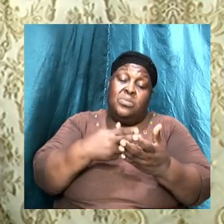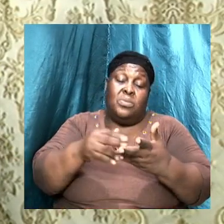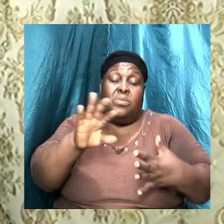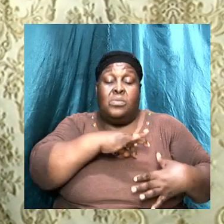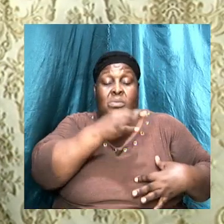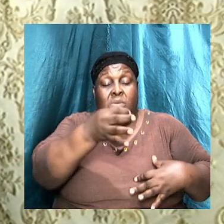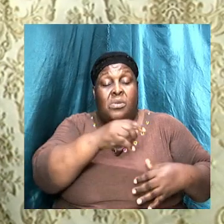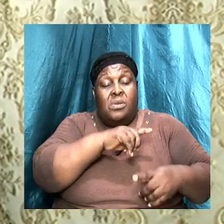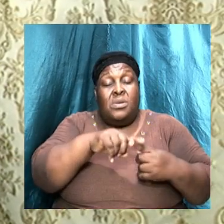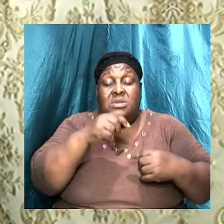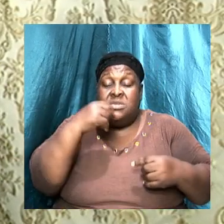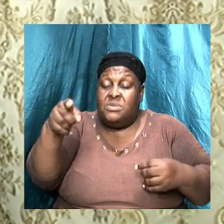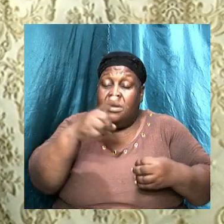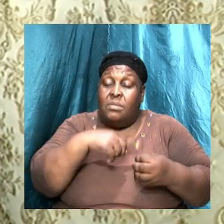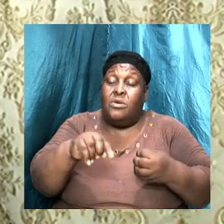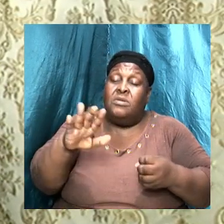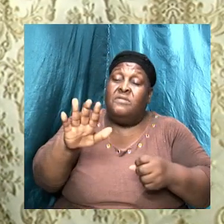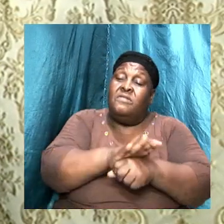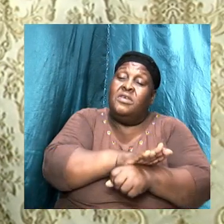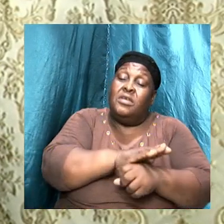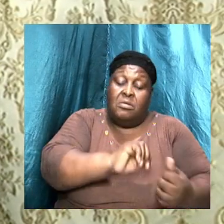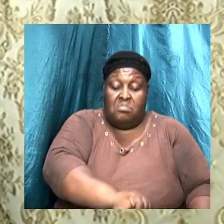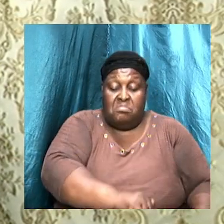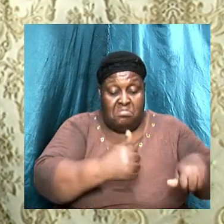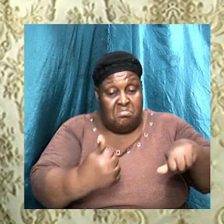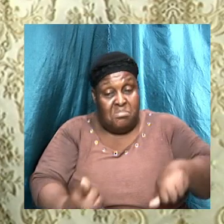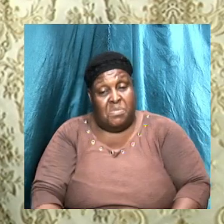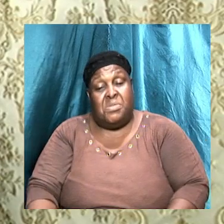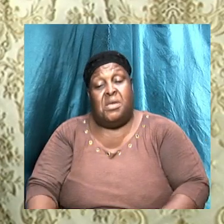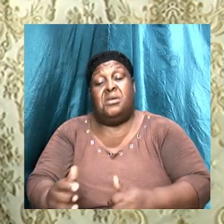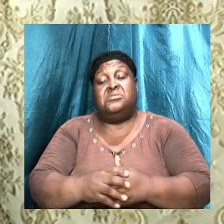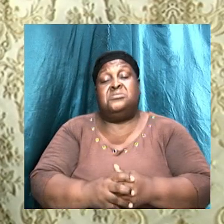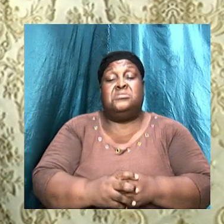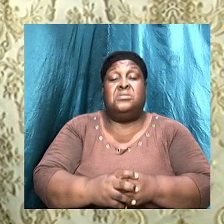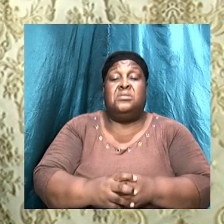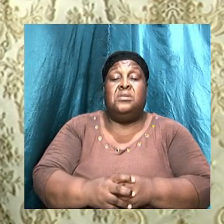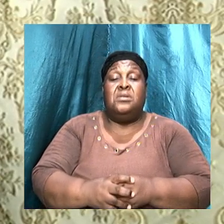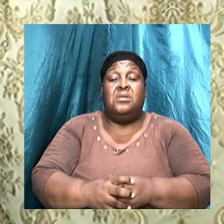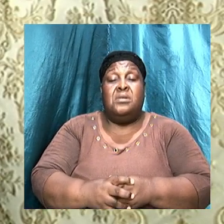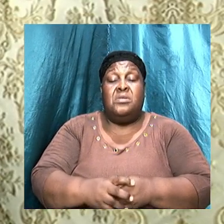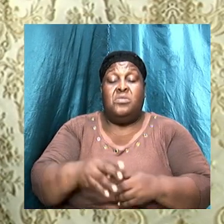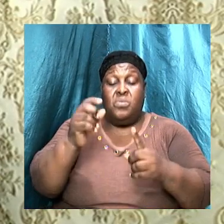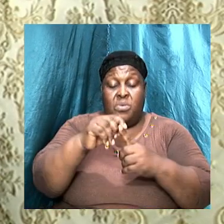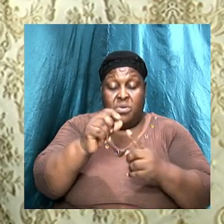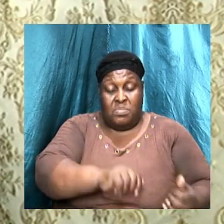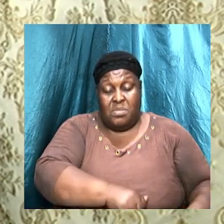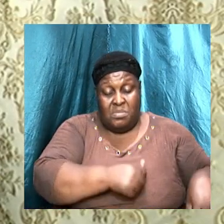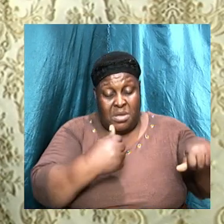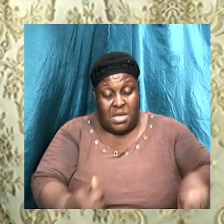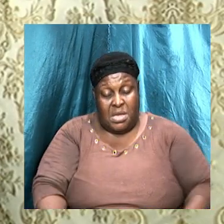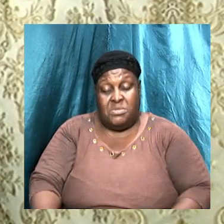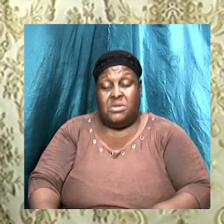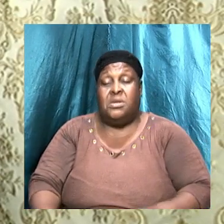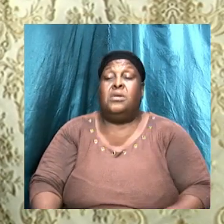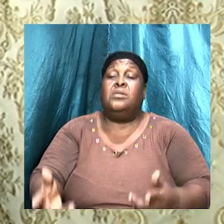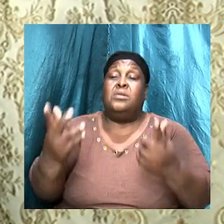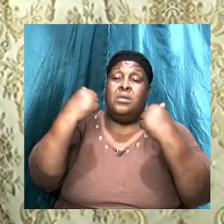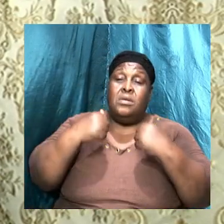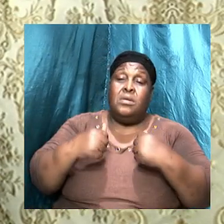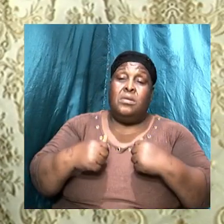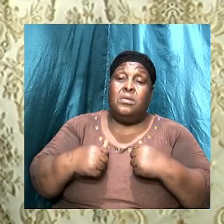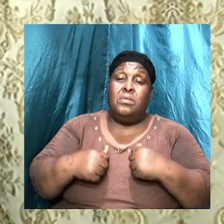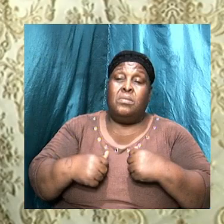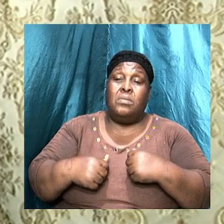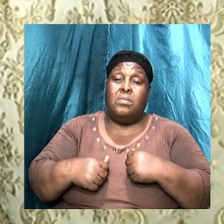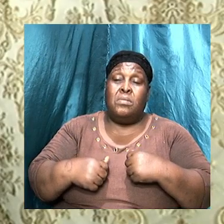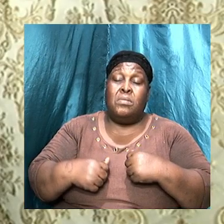being filled with the Holy Ghost or being baptized, remember we said the word baptism come from what? To dip, to plunge,